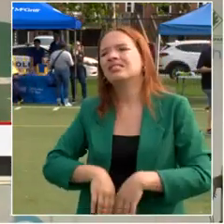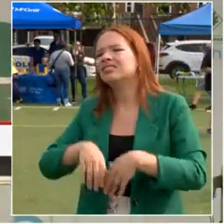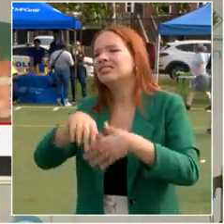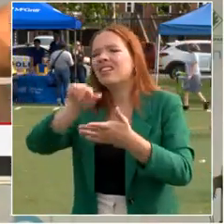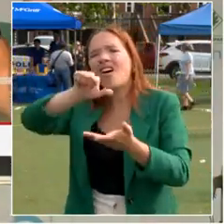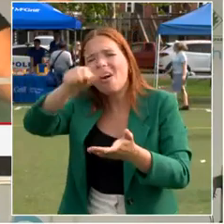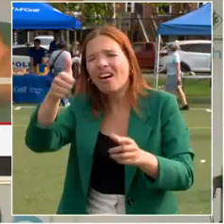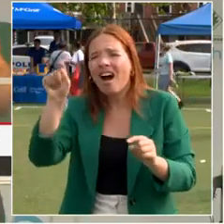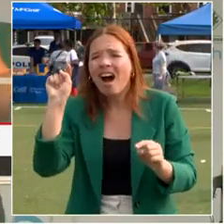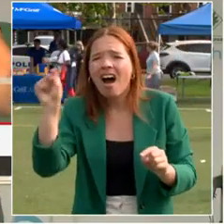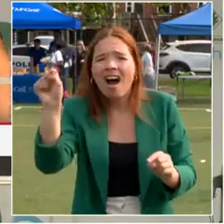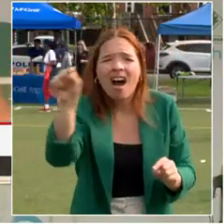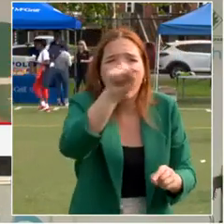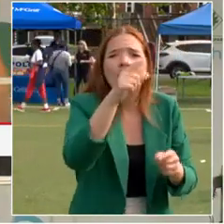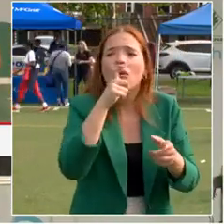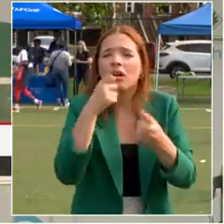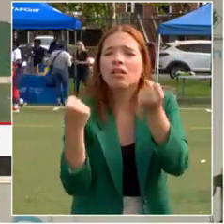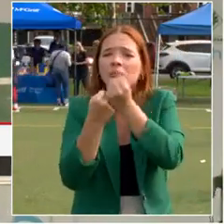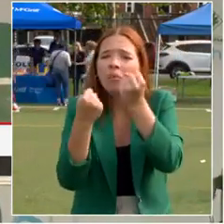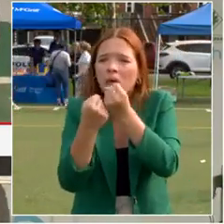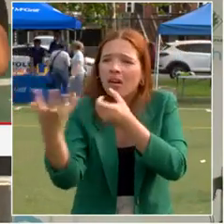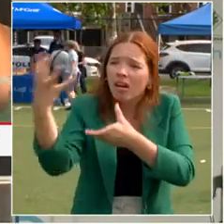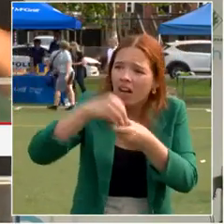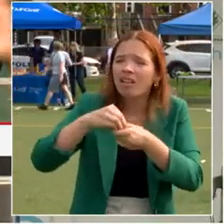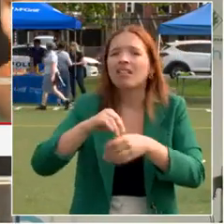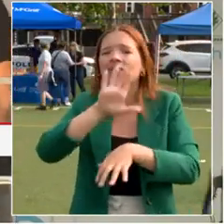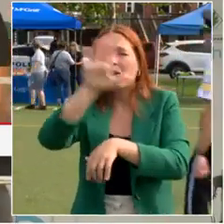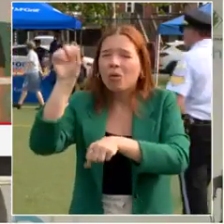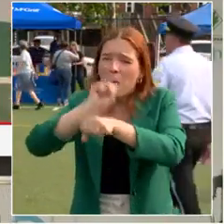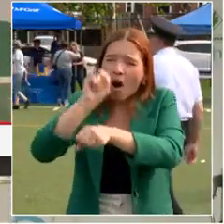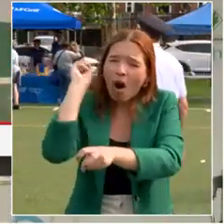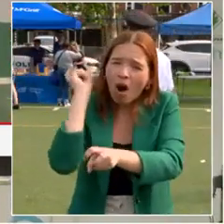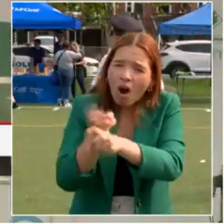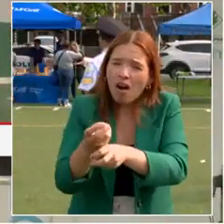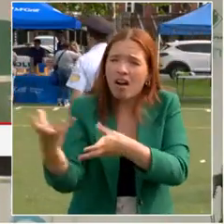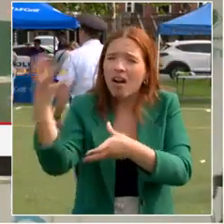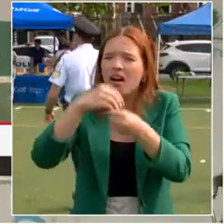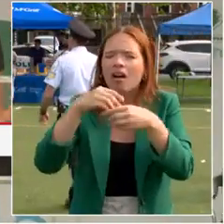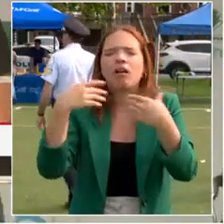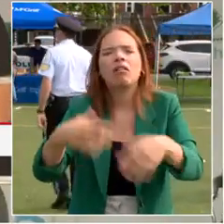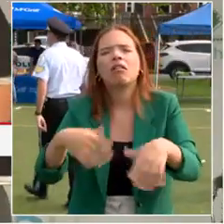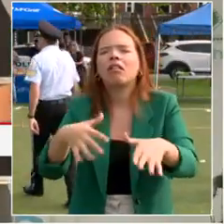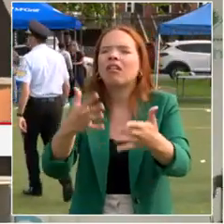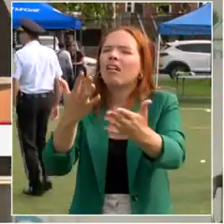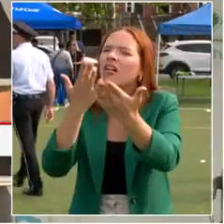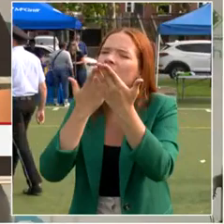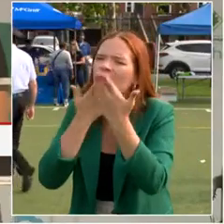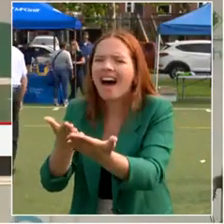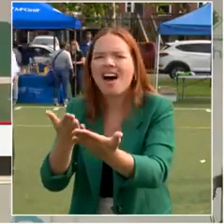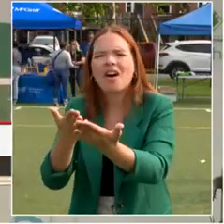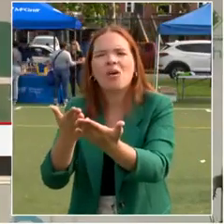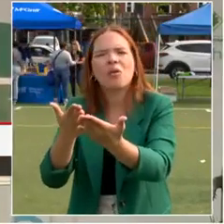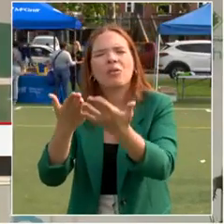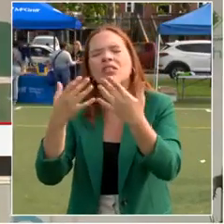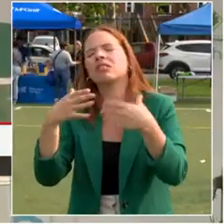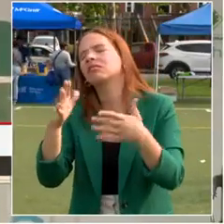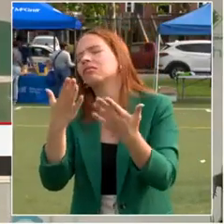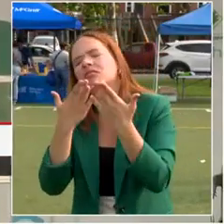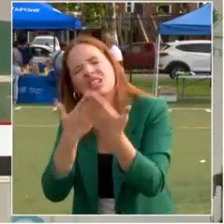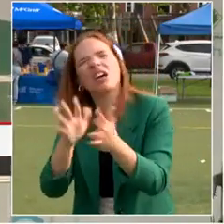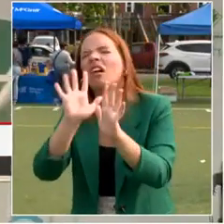work. Let's make tonight a movement that strengthens bonds and moves us towards a flourishing city for all. Thank you so much.